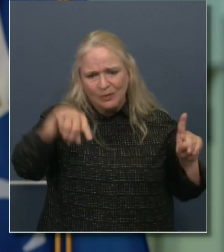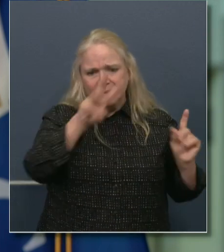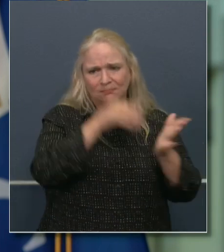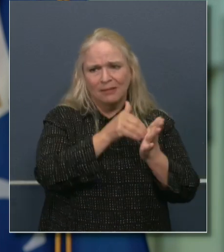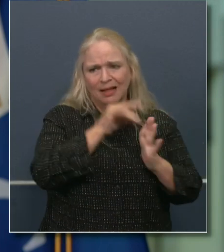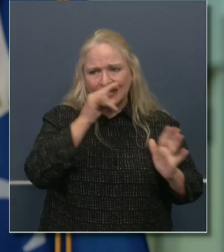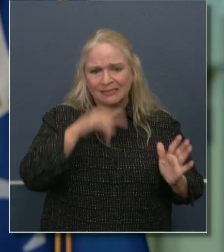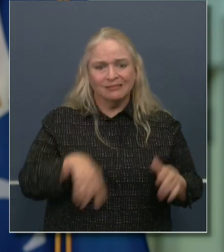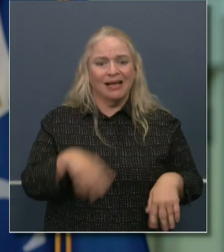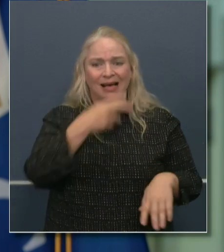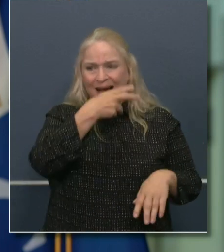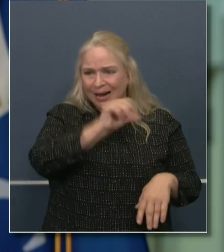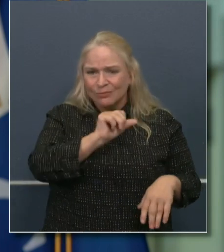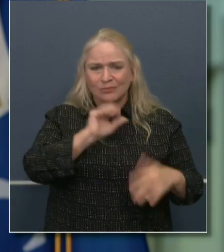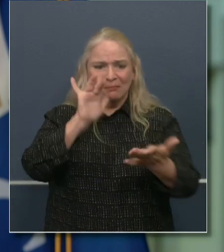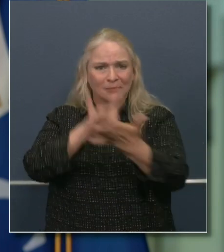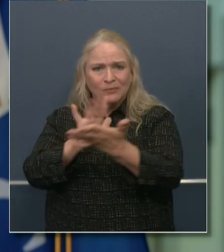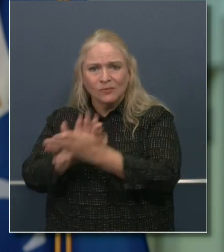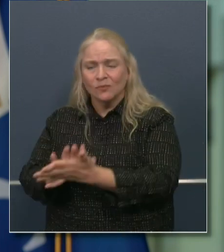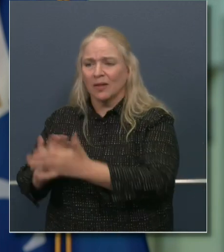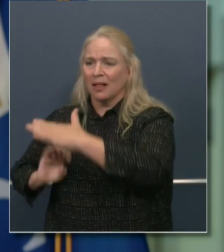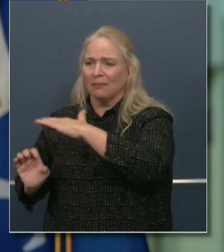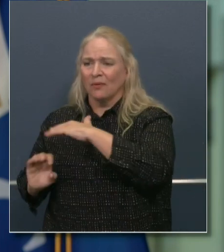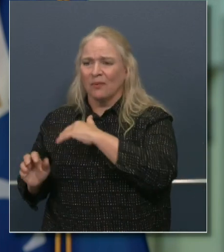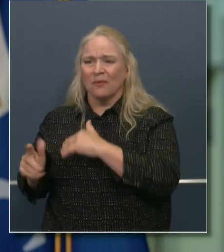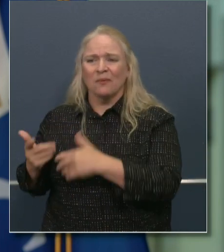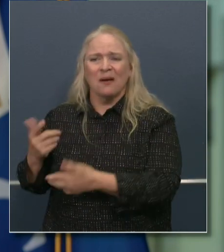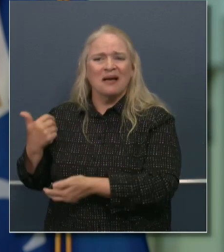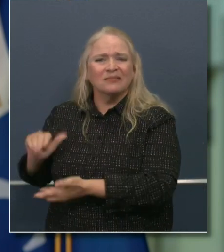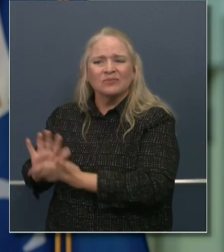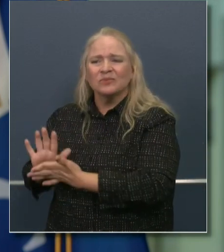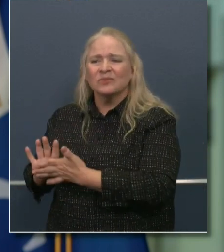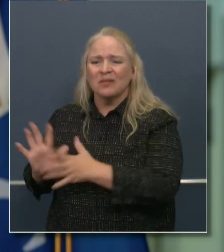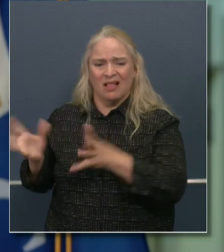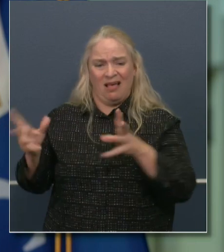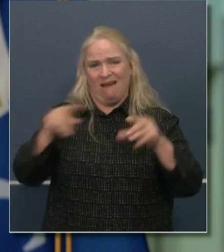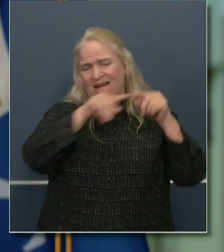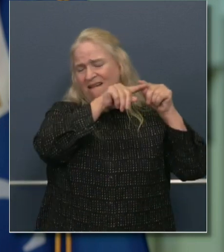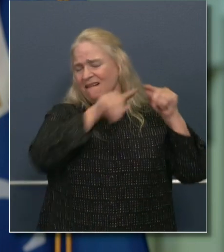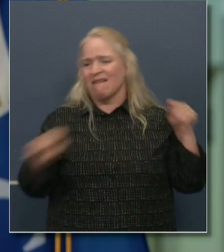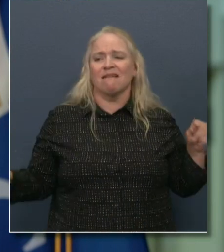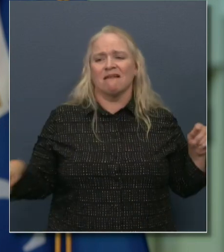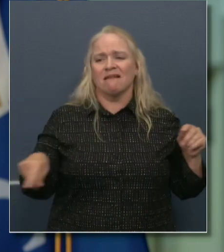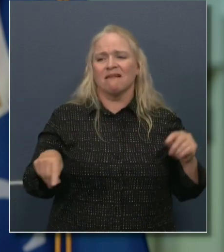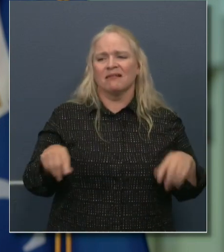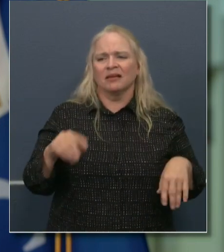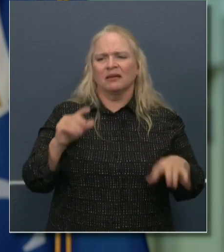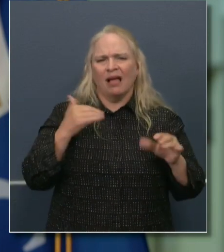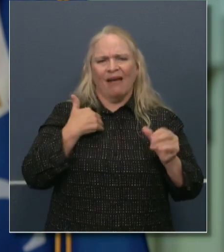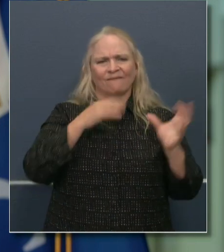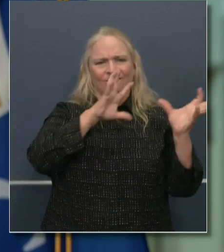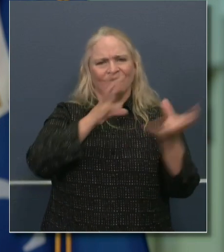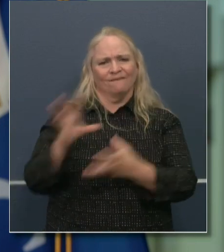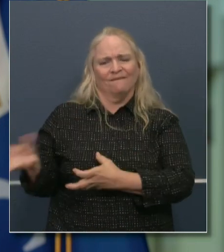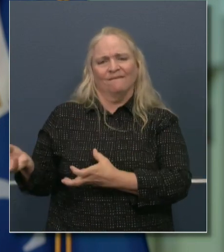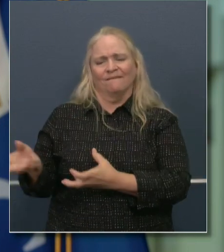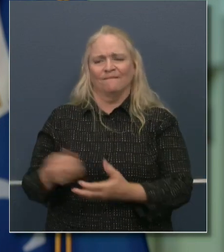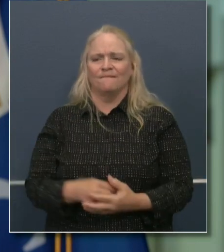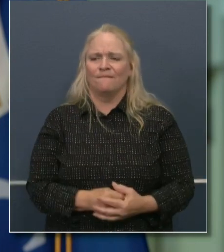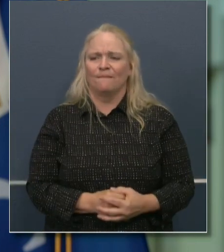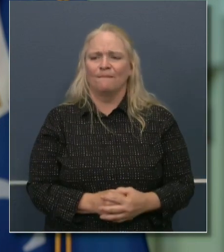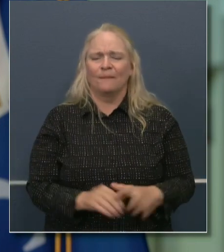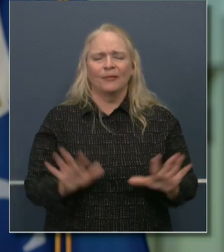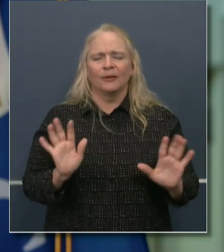middle, elementary, a lot of preschool components and pre-K components that are all part and parcel of